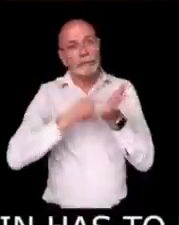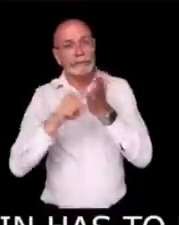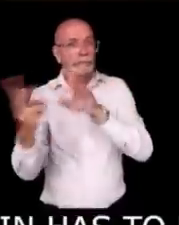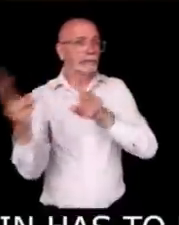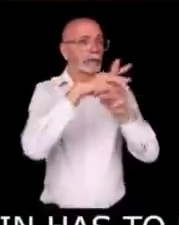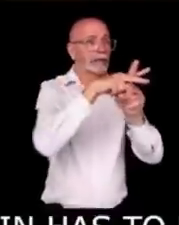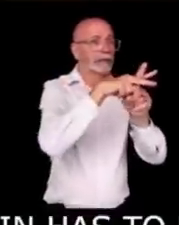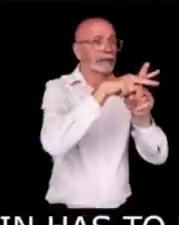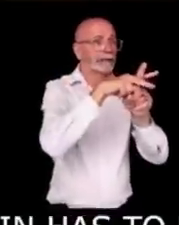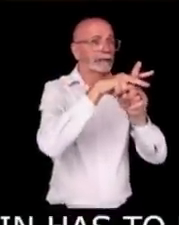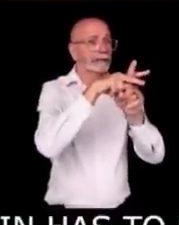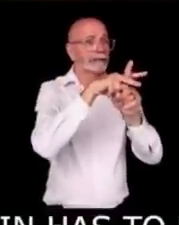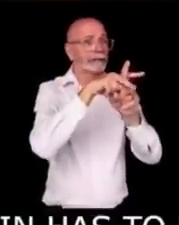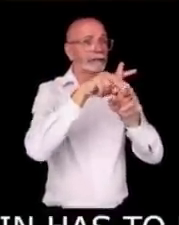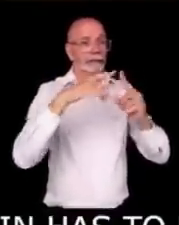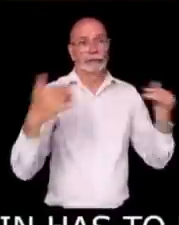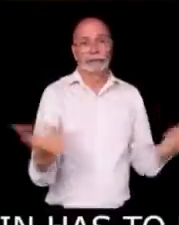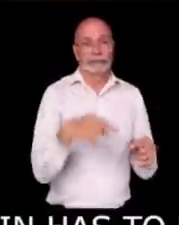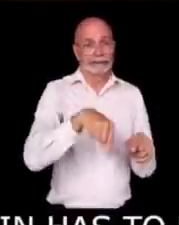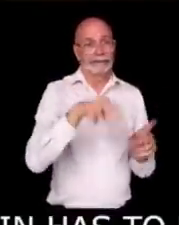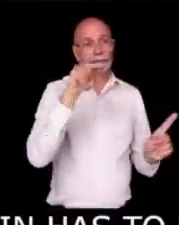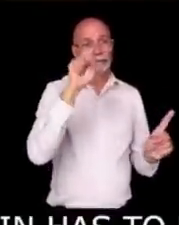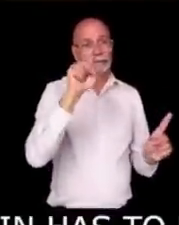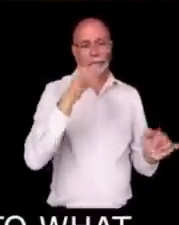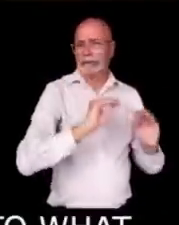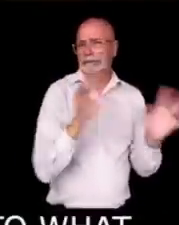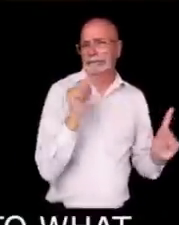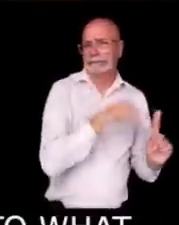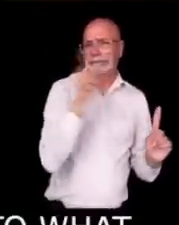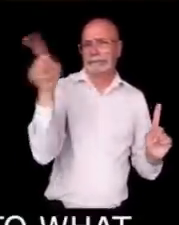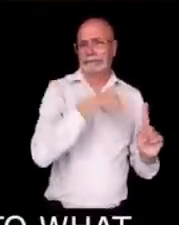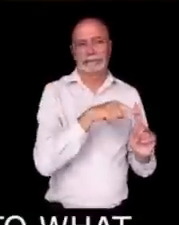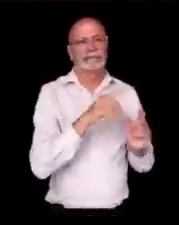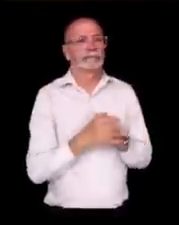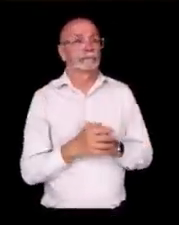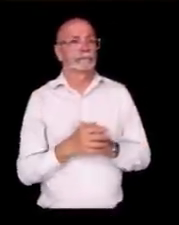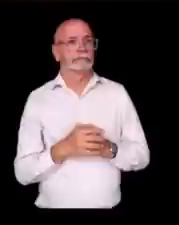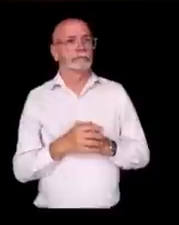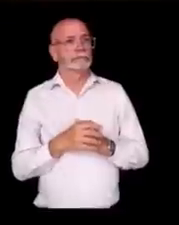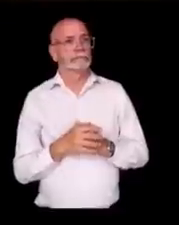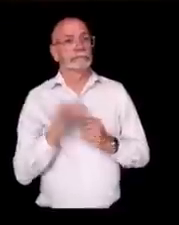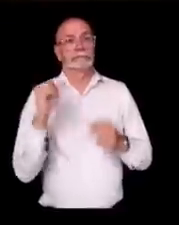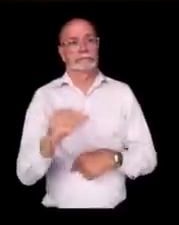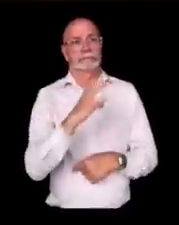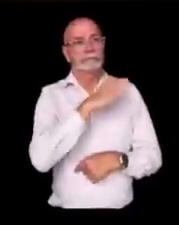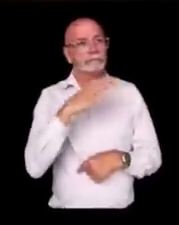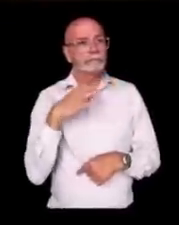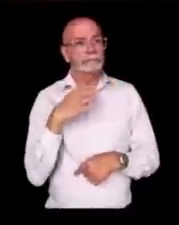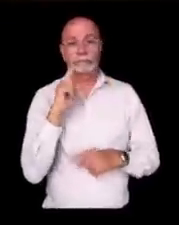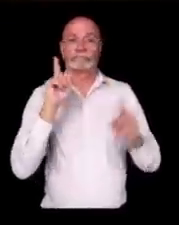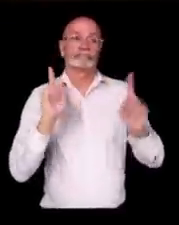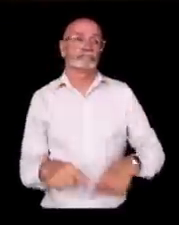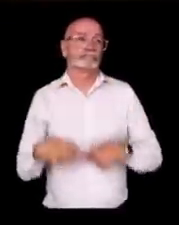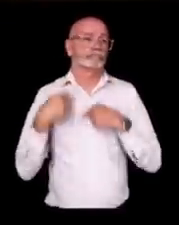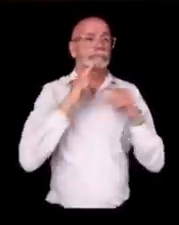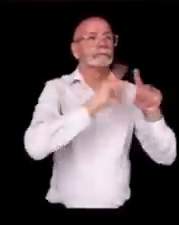Scotia. So just to be clear about all that stuff, we've had a real problem in this commission with parties coming